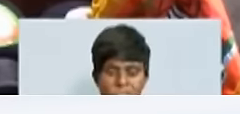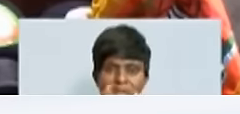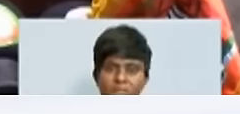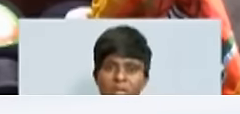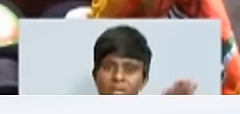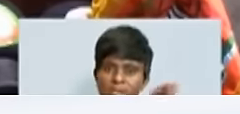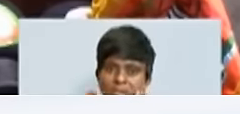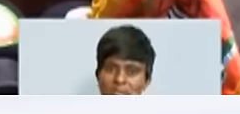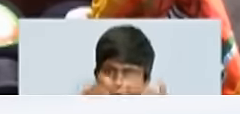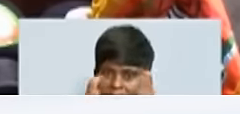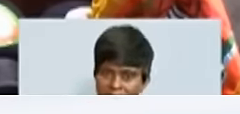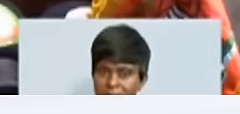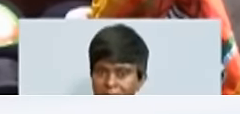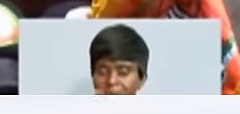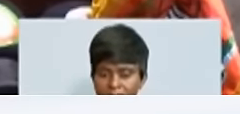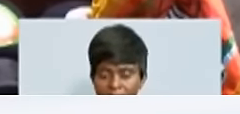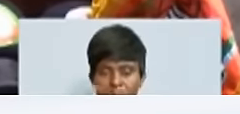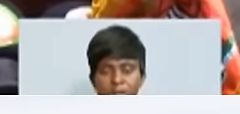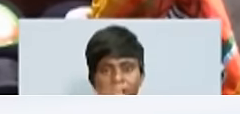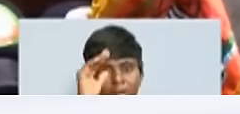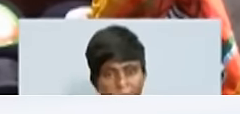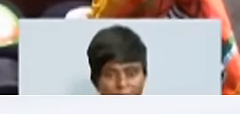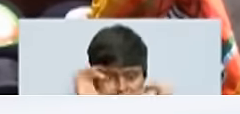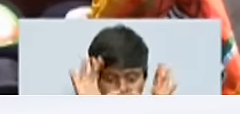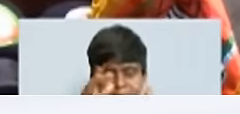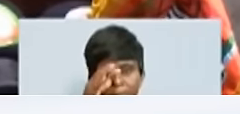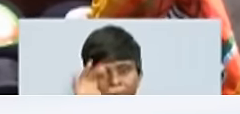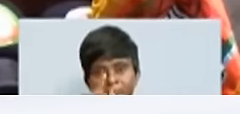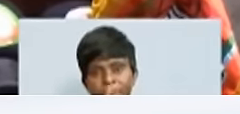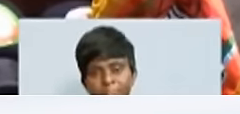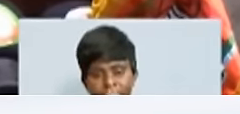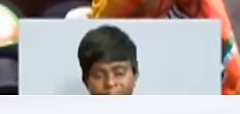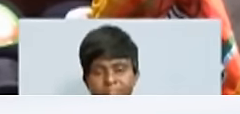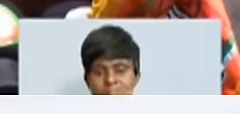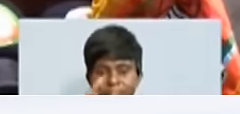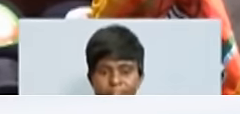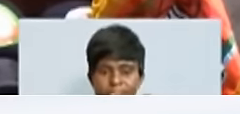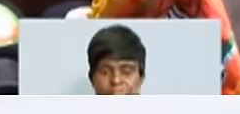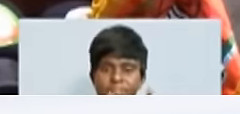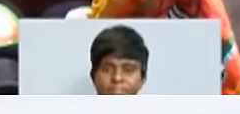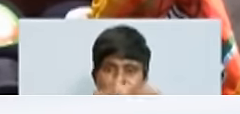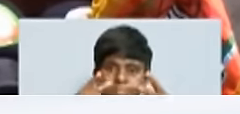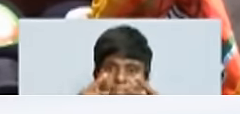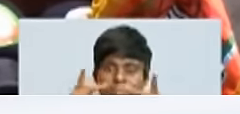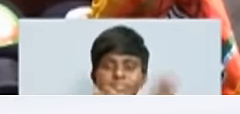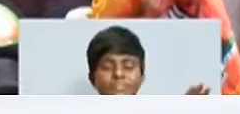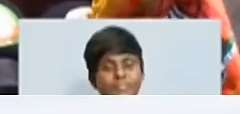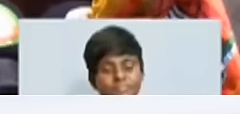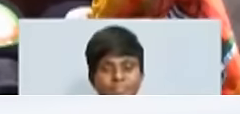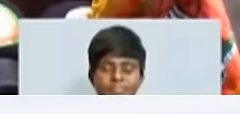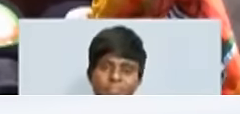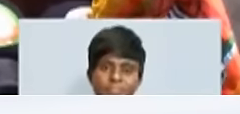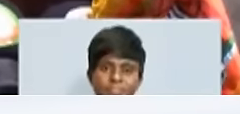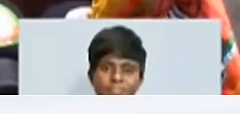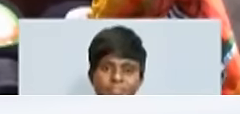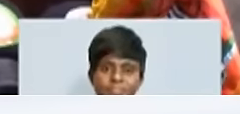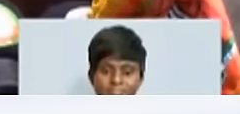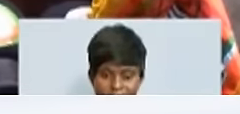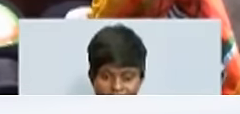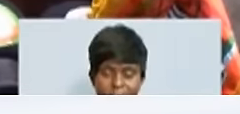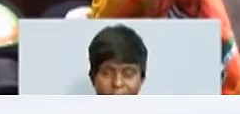service providers. This has reduced the risk of corruption in the delivery of public services. So